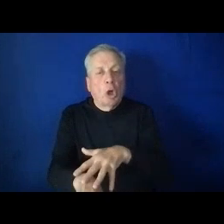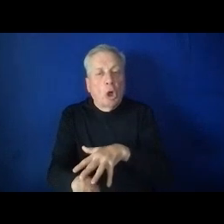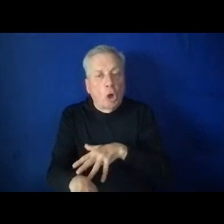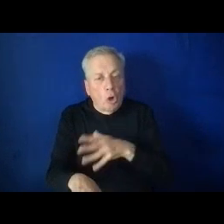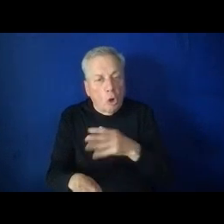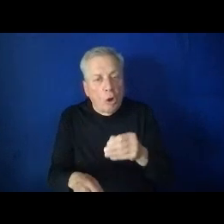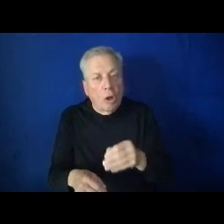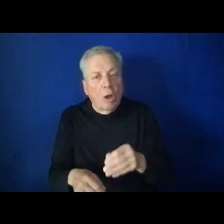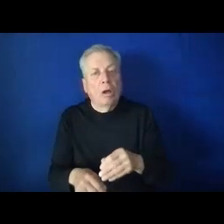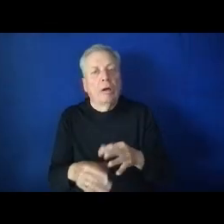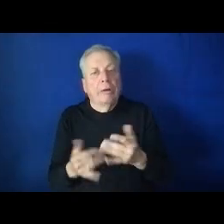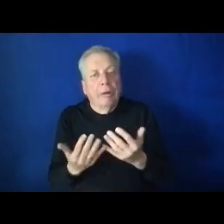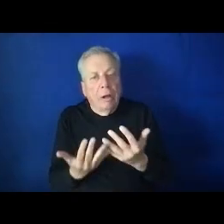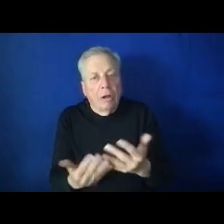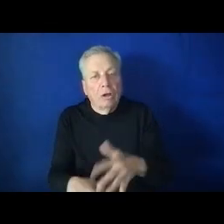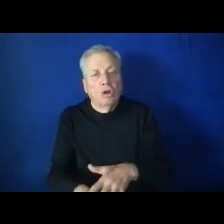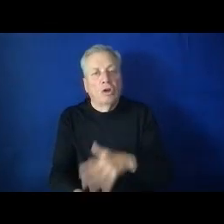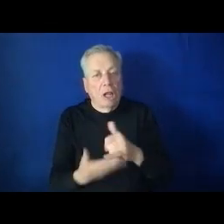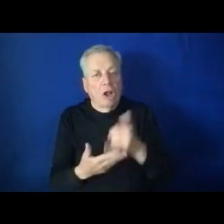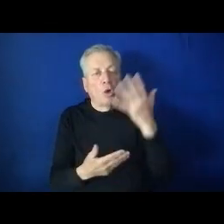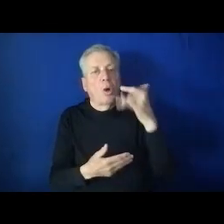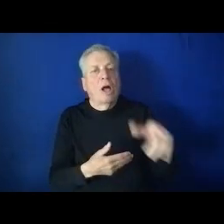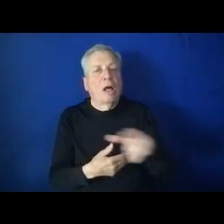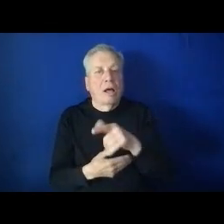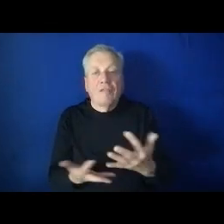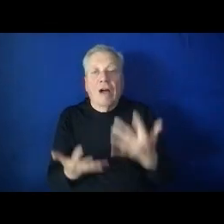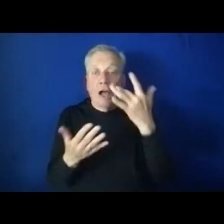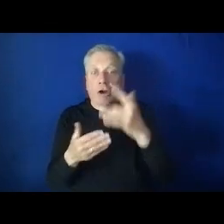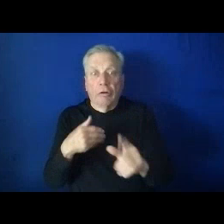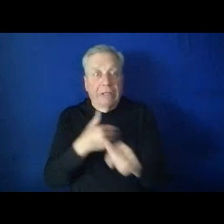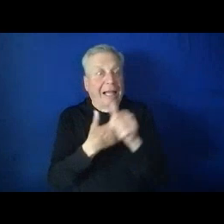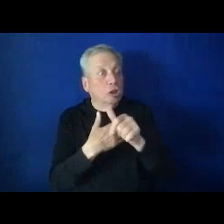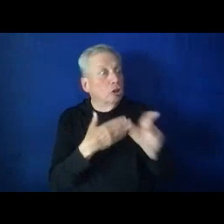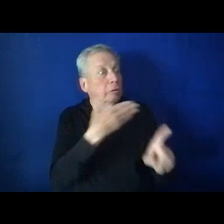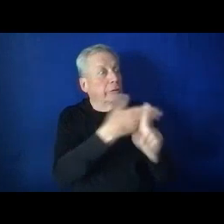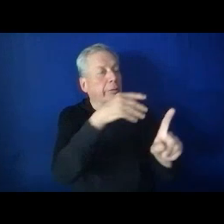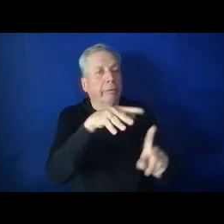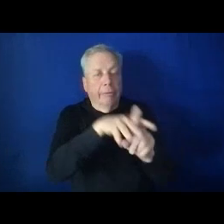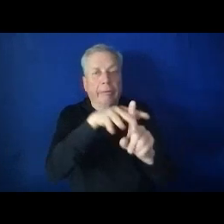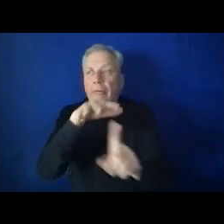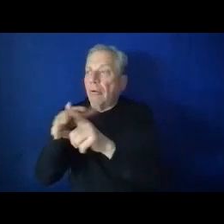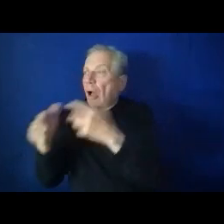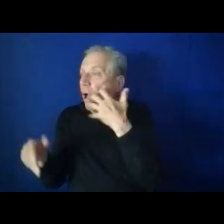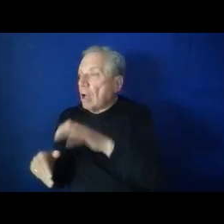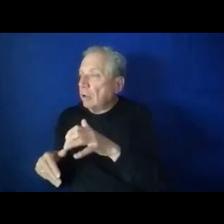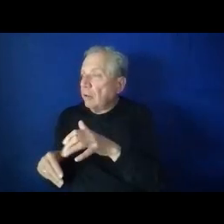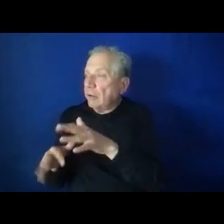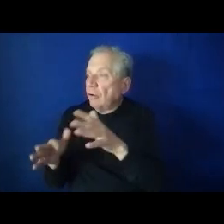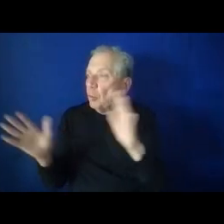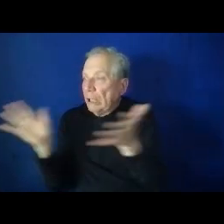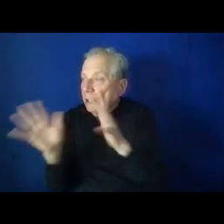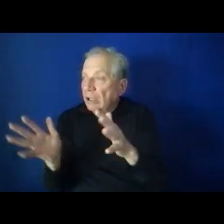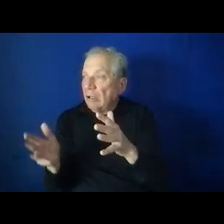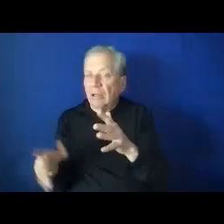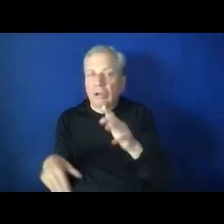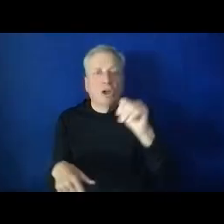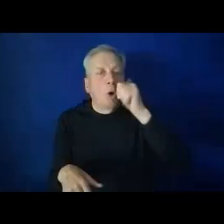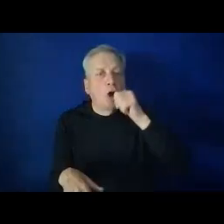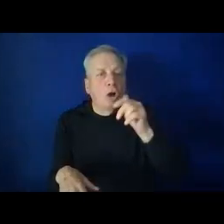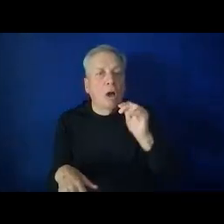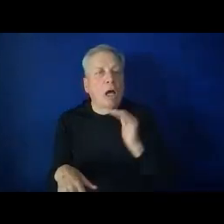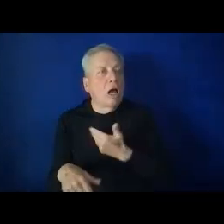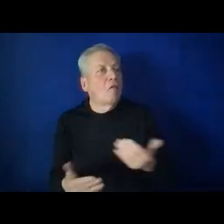really slowly. That's why our fire danger isn't bouncing all over the place. So even though it's like hot, dry, and windy, you know, tomorrow our fire